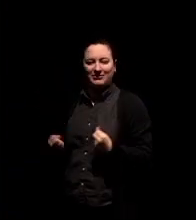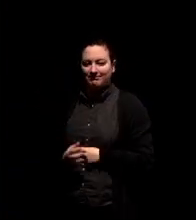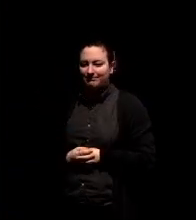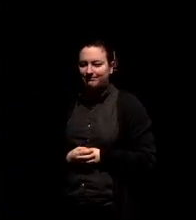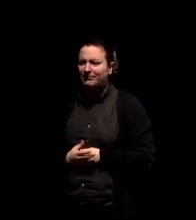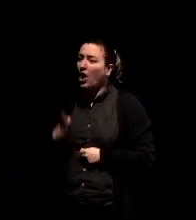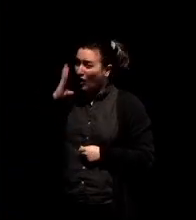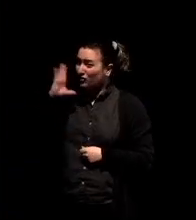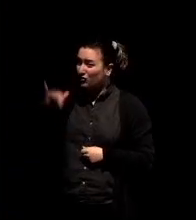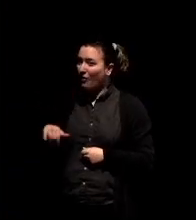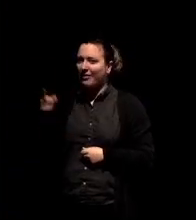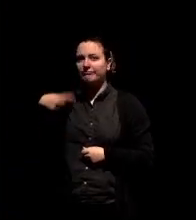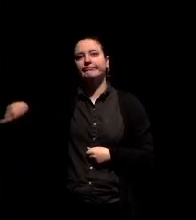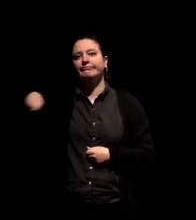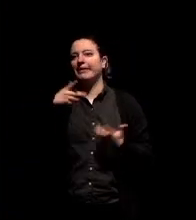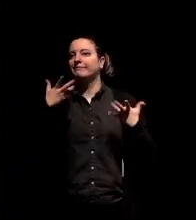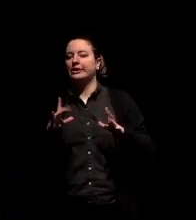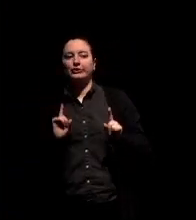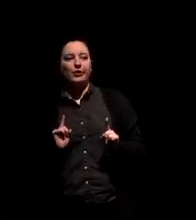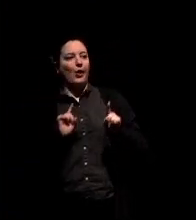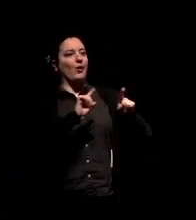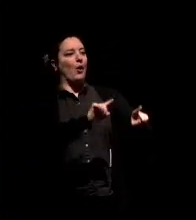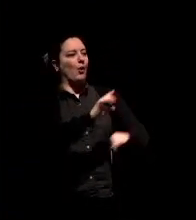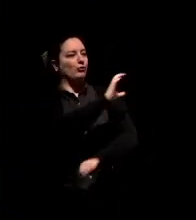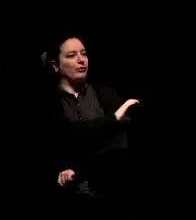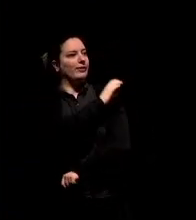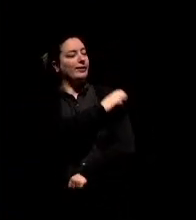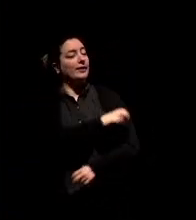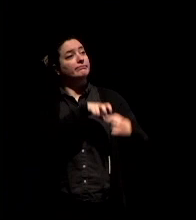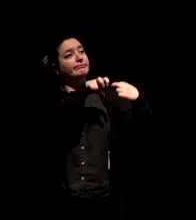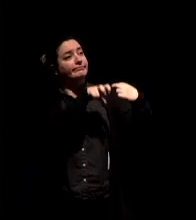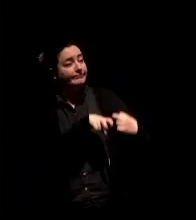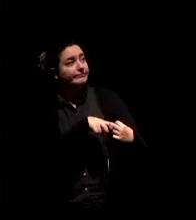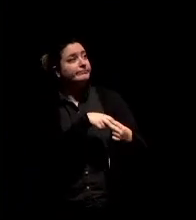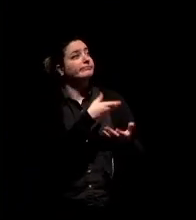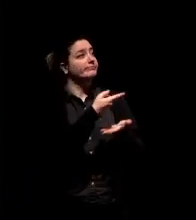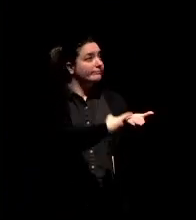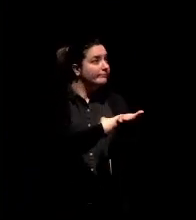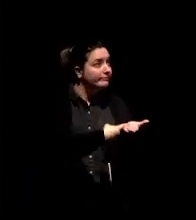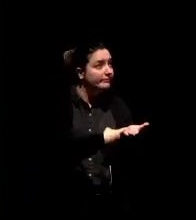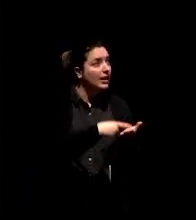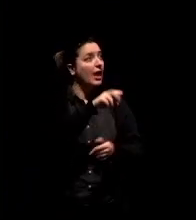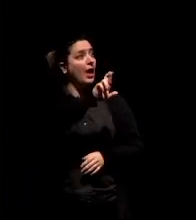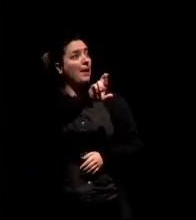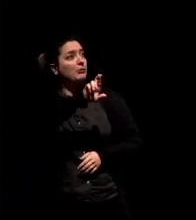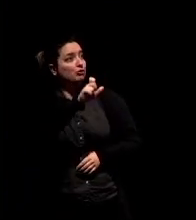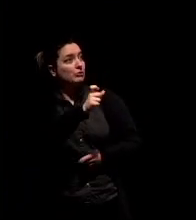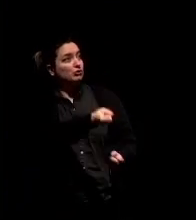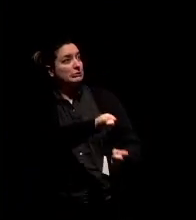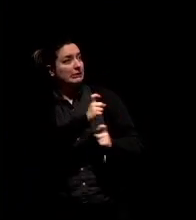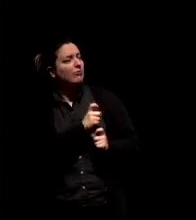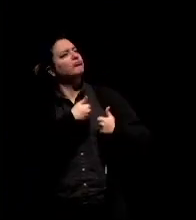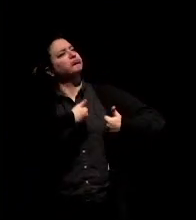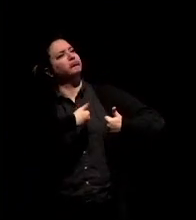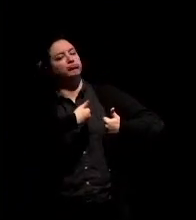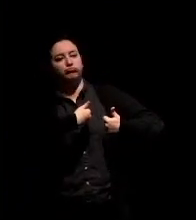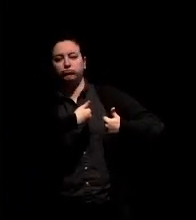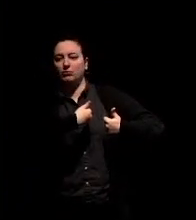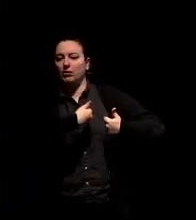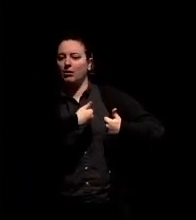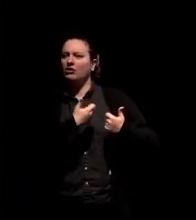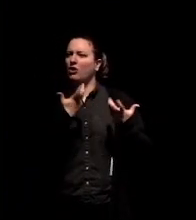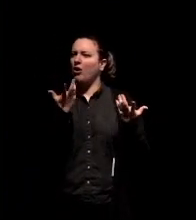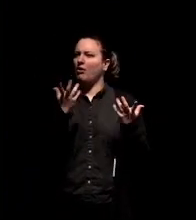have been prescribed medications by a provider, but what if we use that same analogy for the population? And so what is the